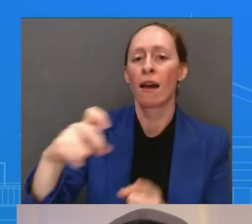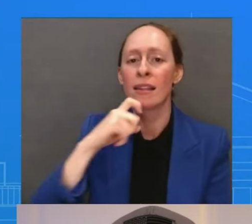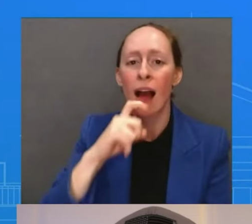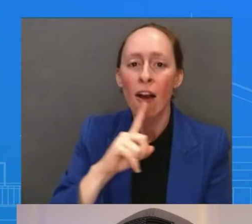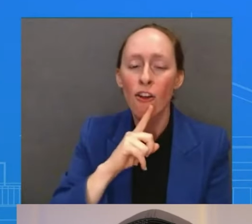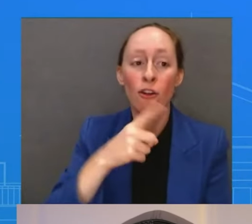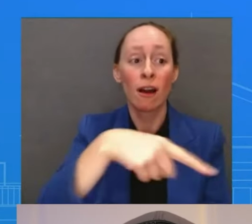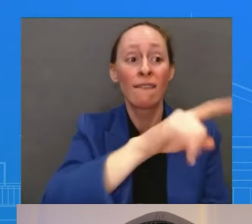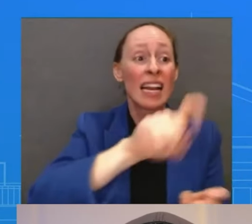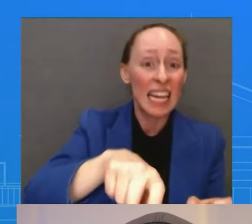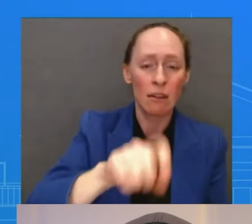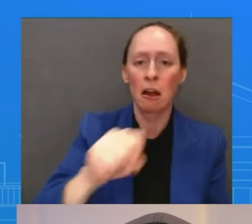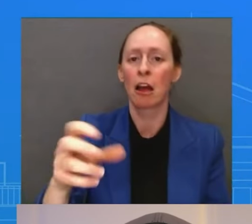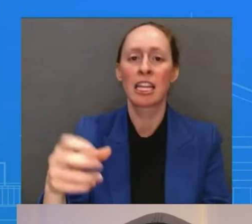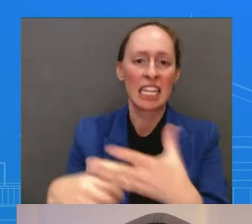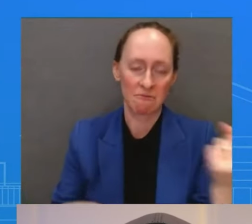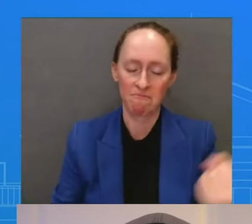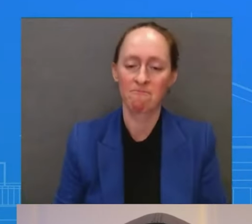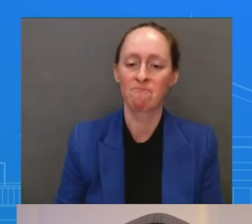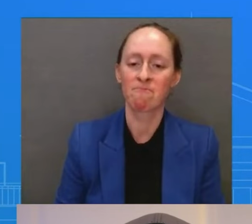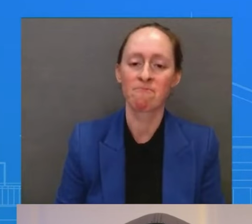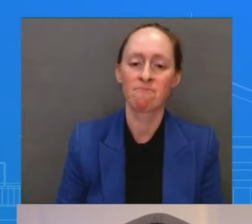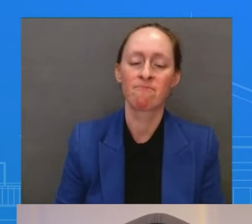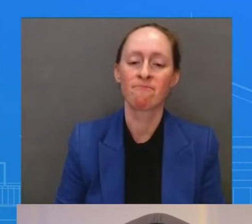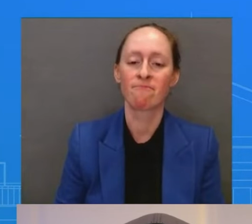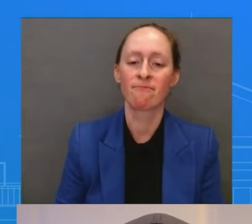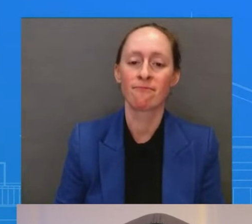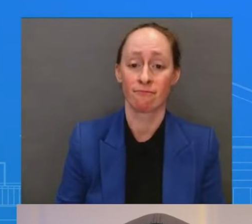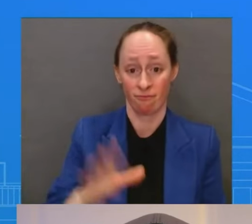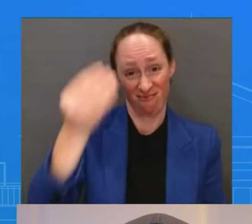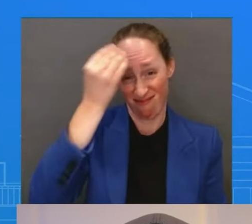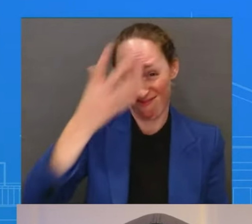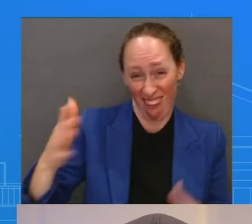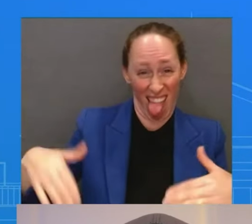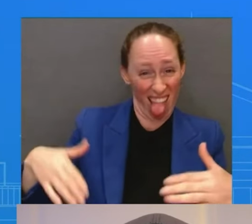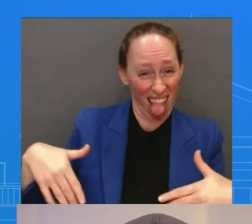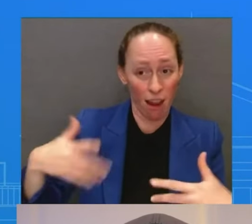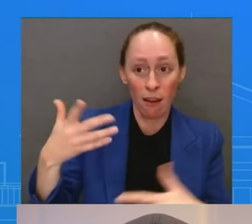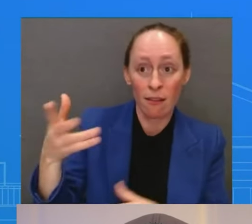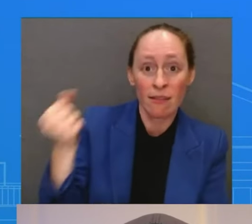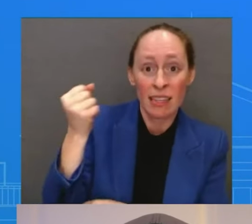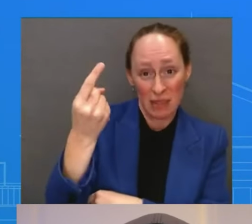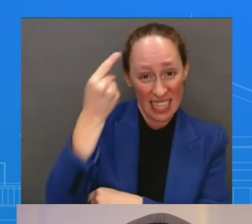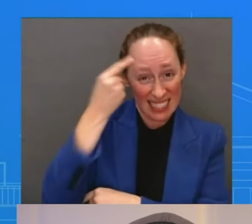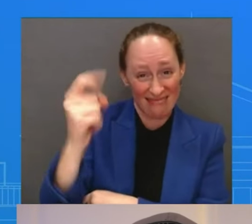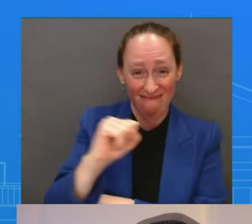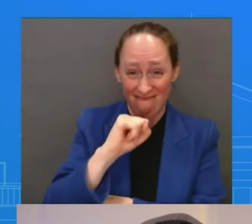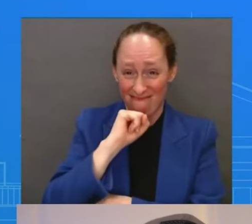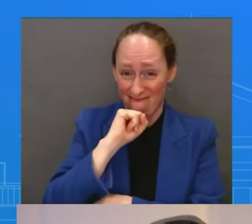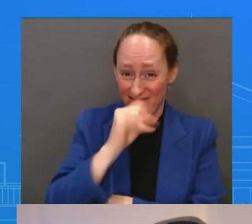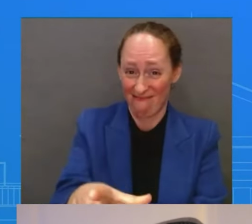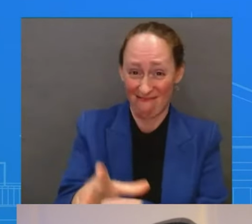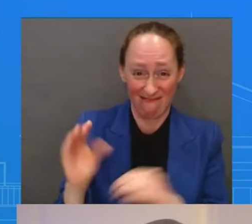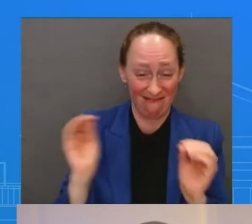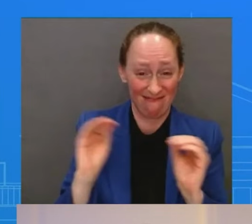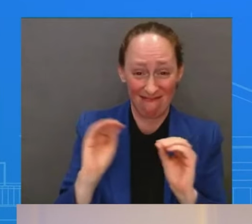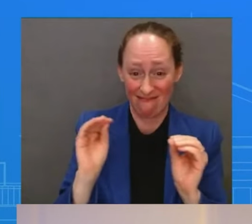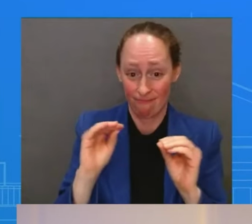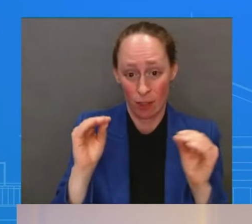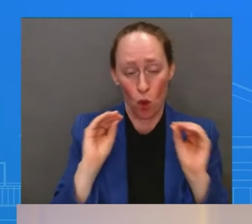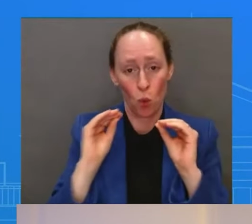by Iran at all. And even if they had accessed it, it wouldn't go to the regime. It would go to approved vendors that we